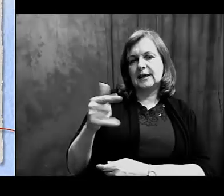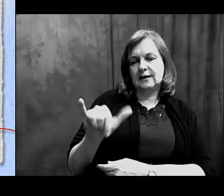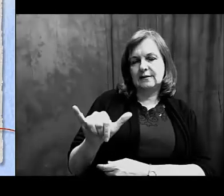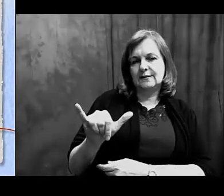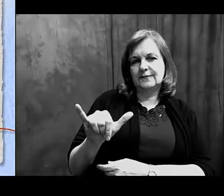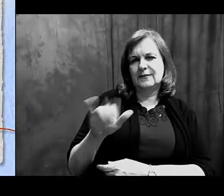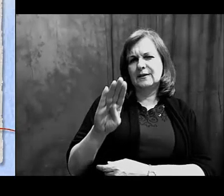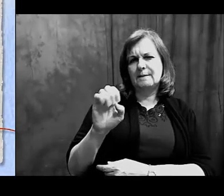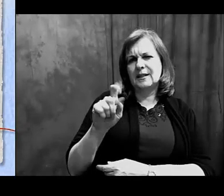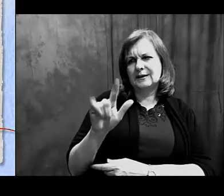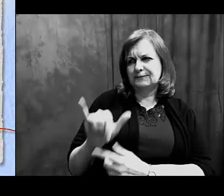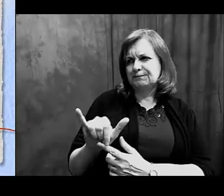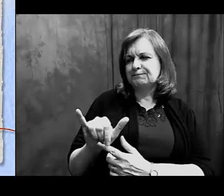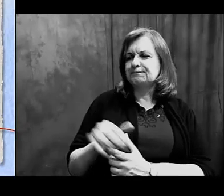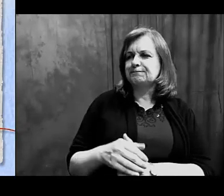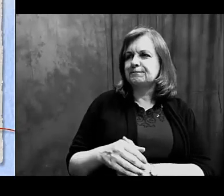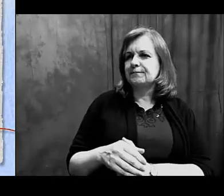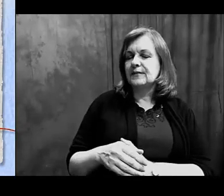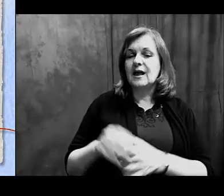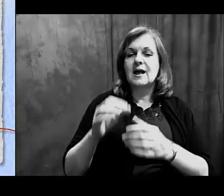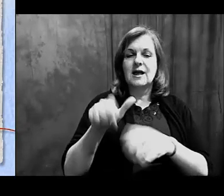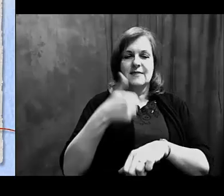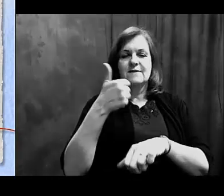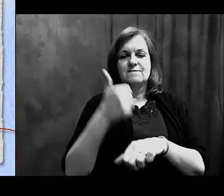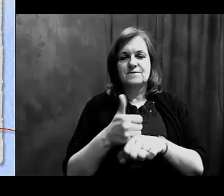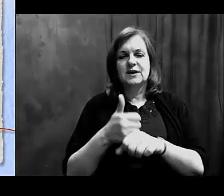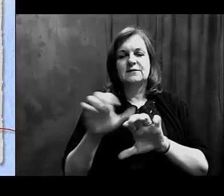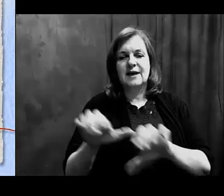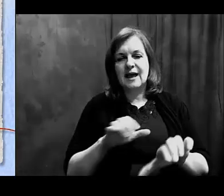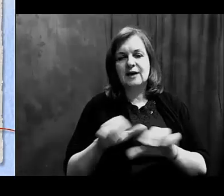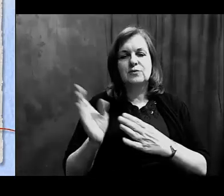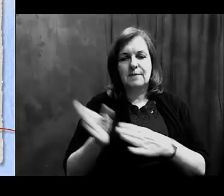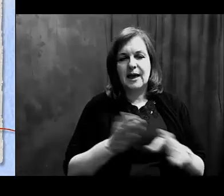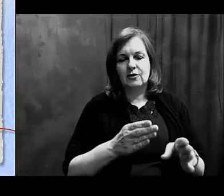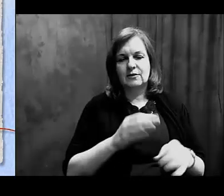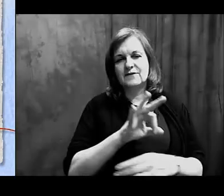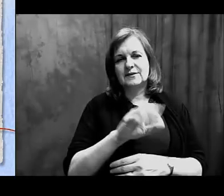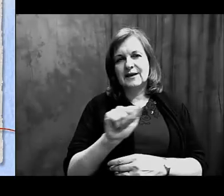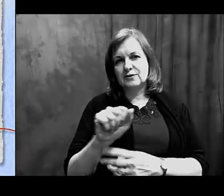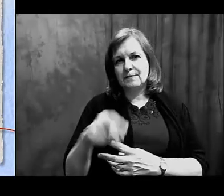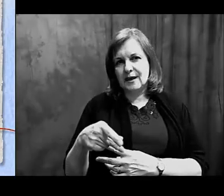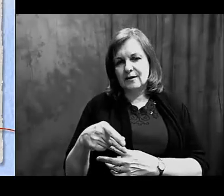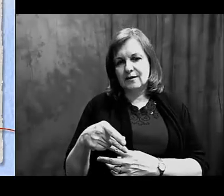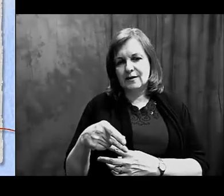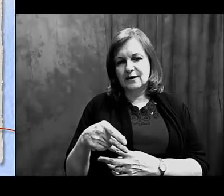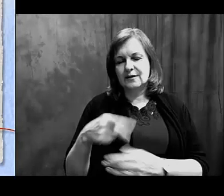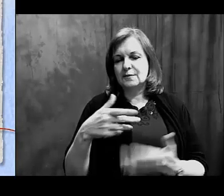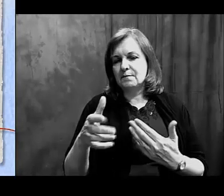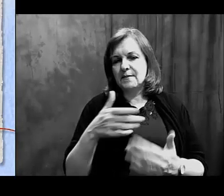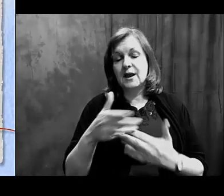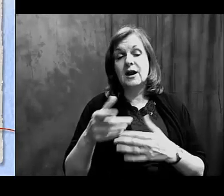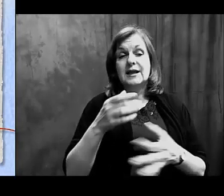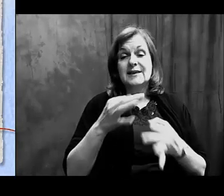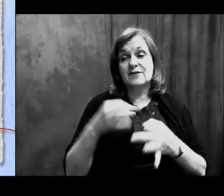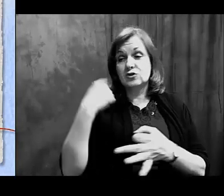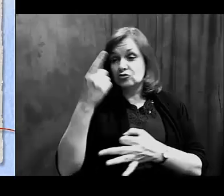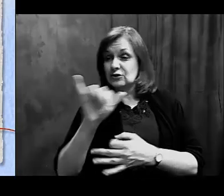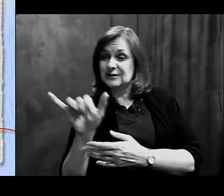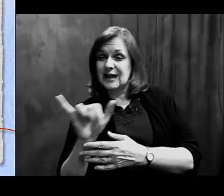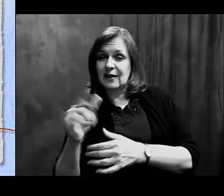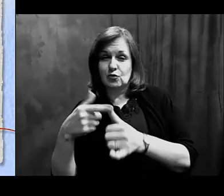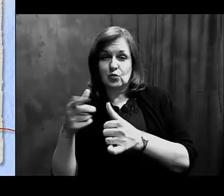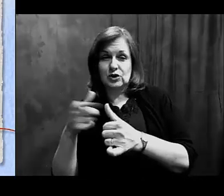lot of these fixed action patterns, the response doesn't matter what it is, as long as it resembles the